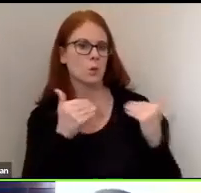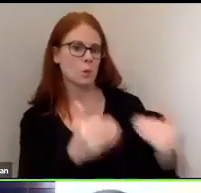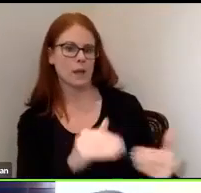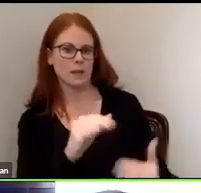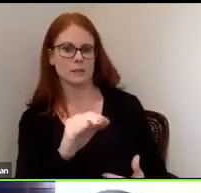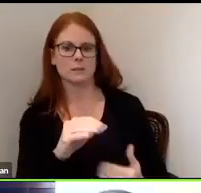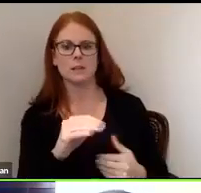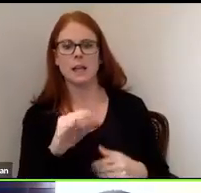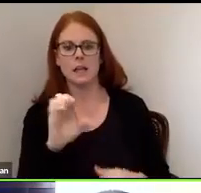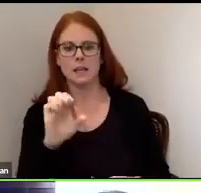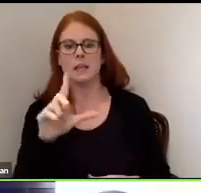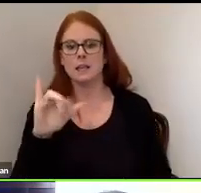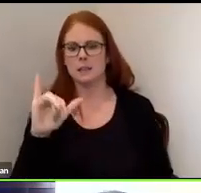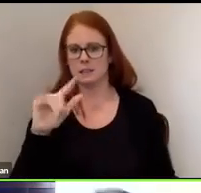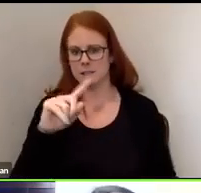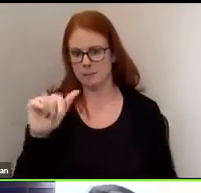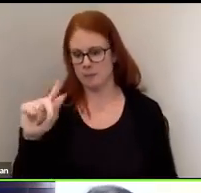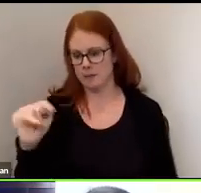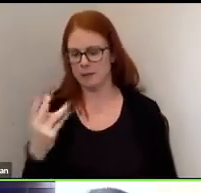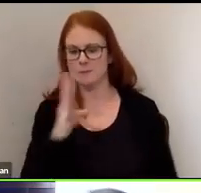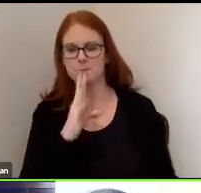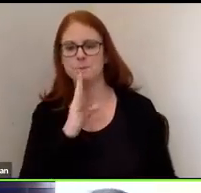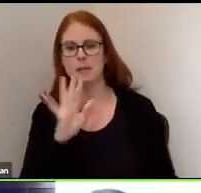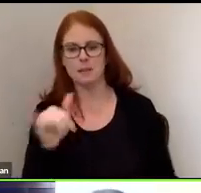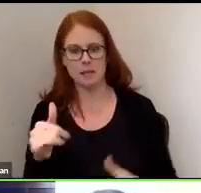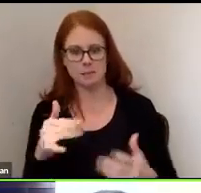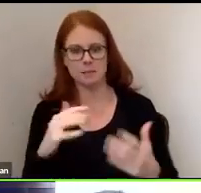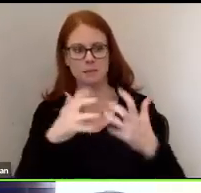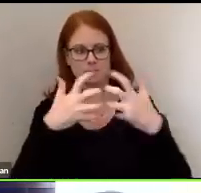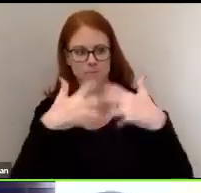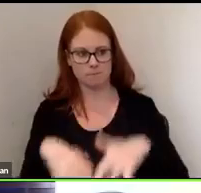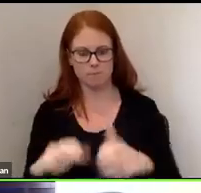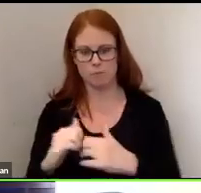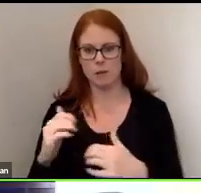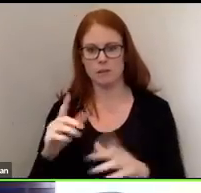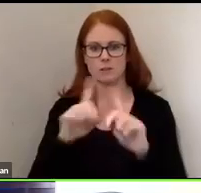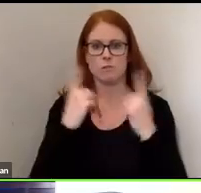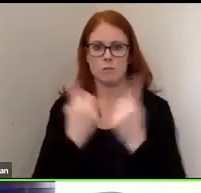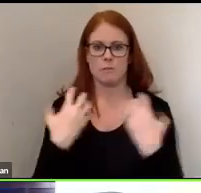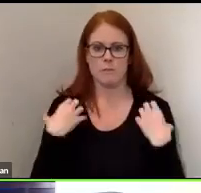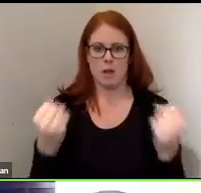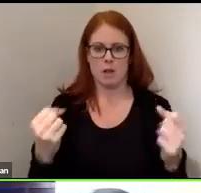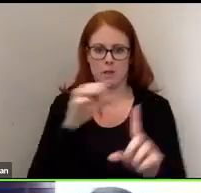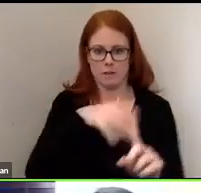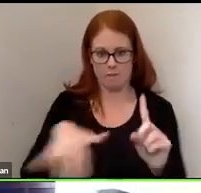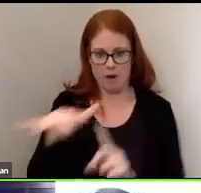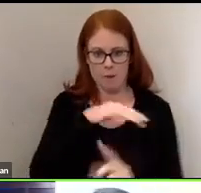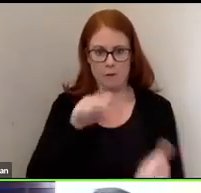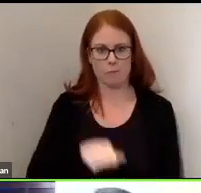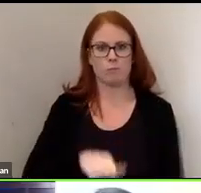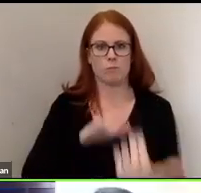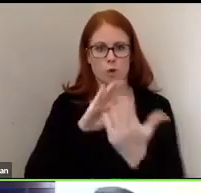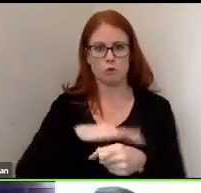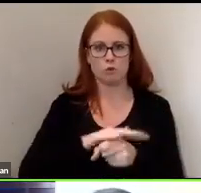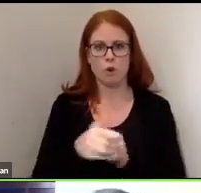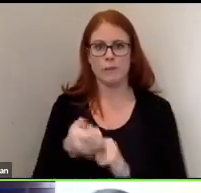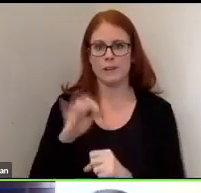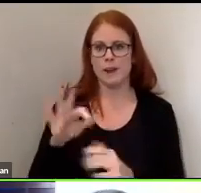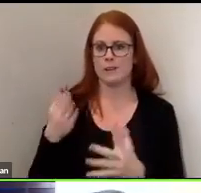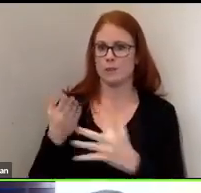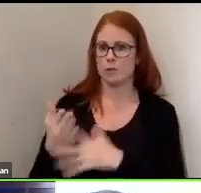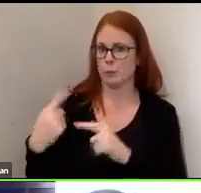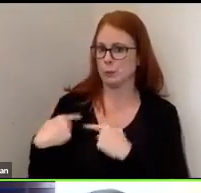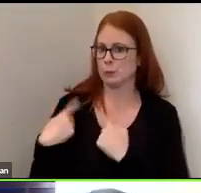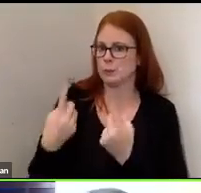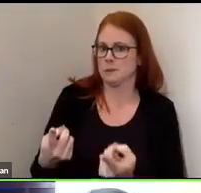Elizabeth. That's okay. I was going to say, this is really in line with the way that the Department of Health and Environment has approached COVID throughout the duration of this pandemic.